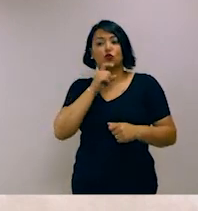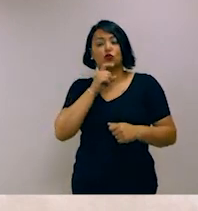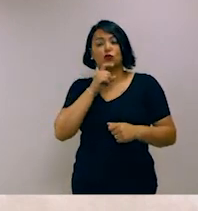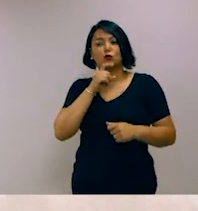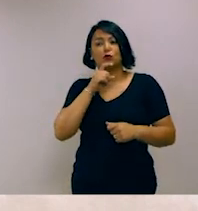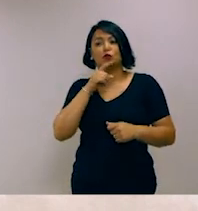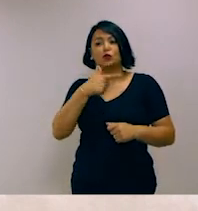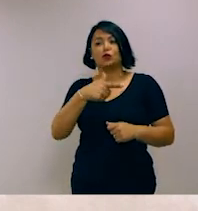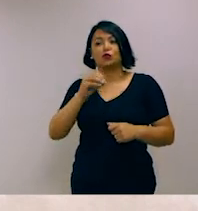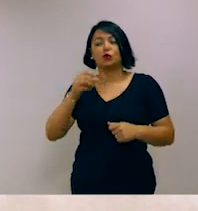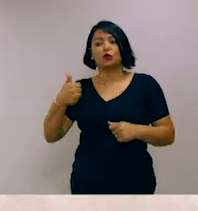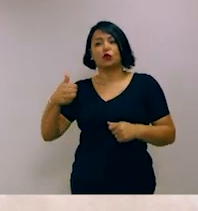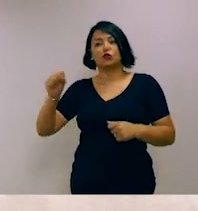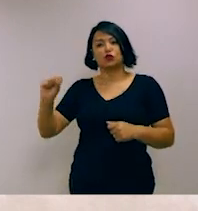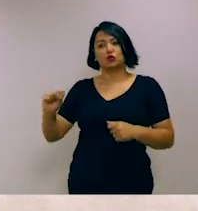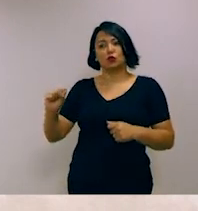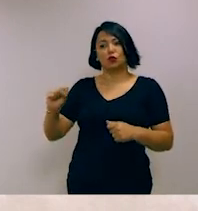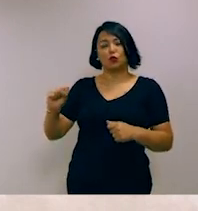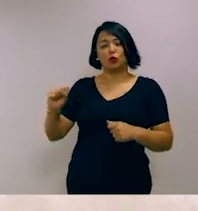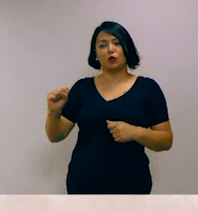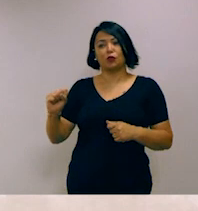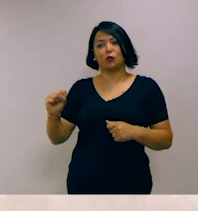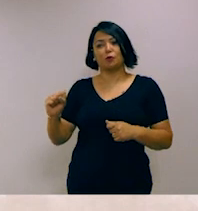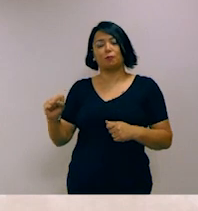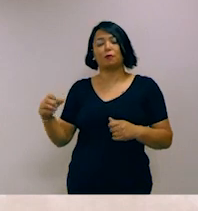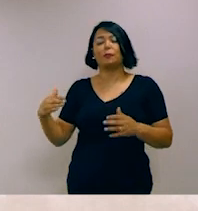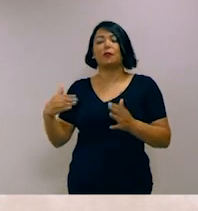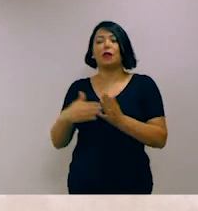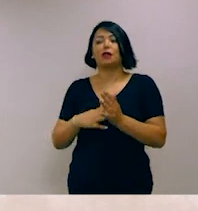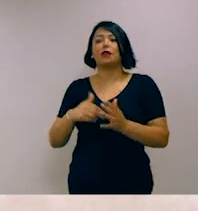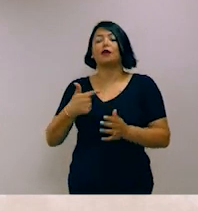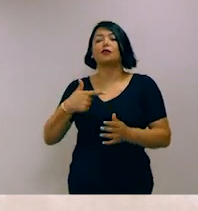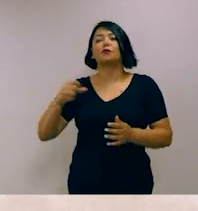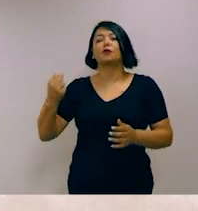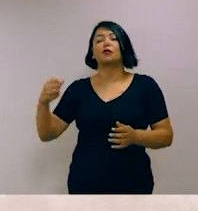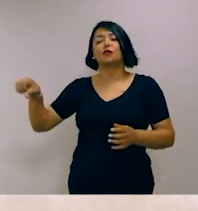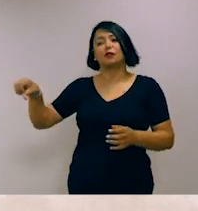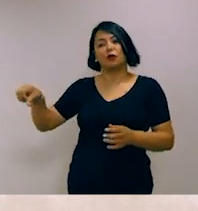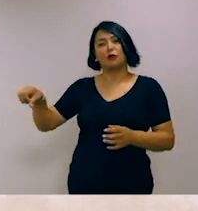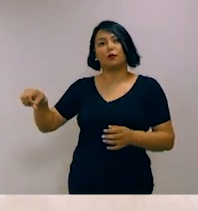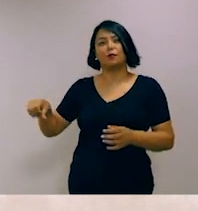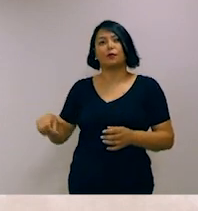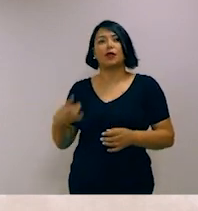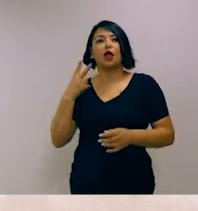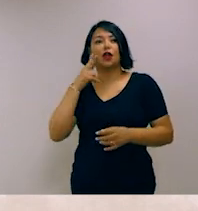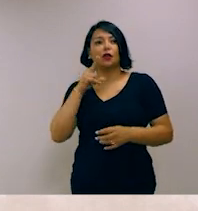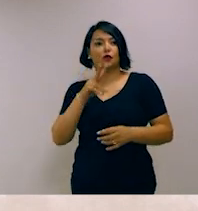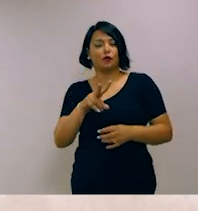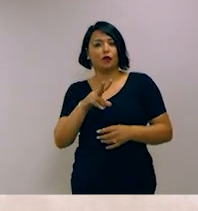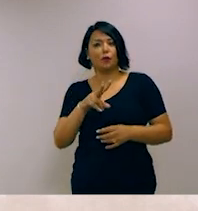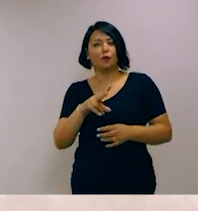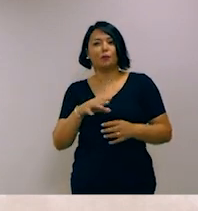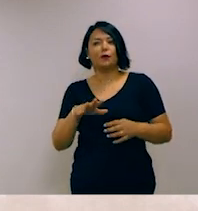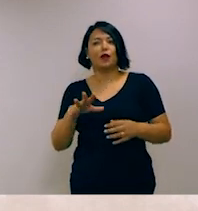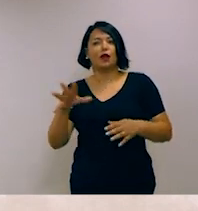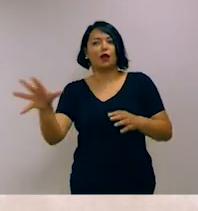the hashtag corruption, just to show how the solution was going to work once it was implemented. And